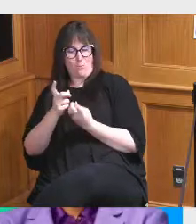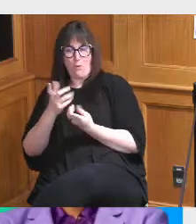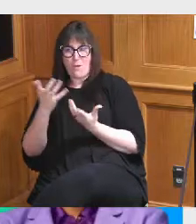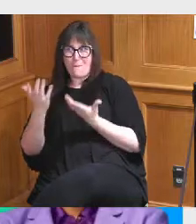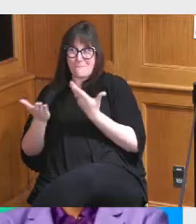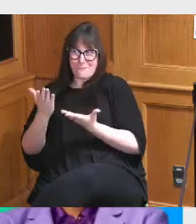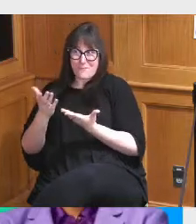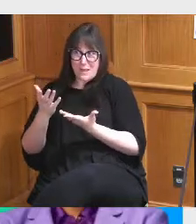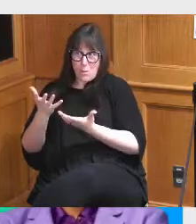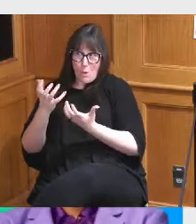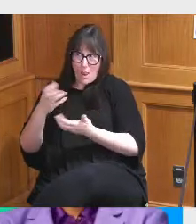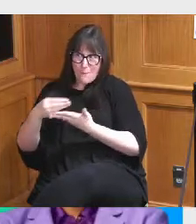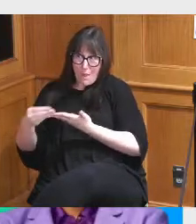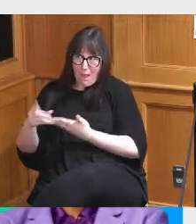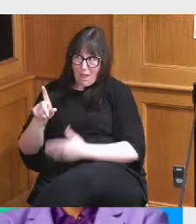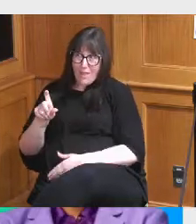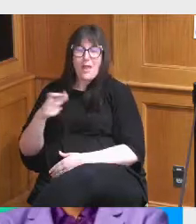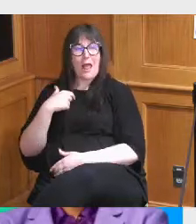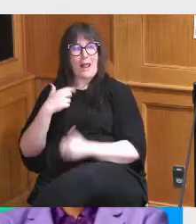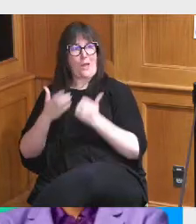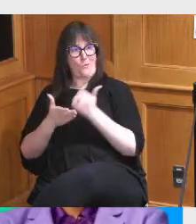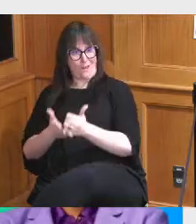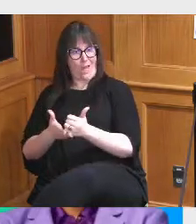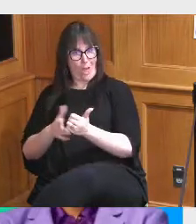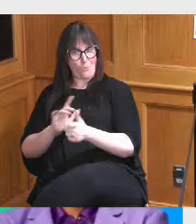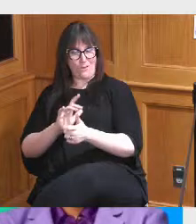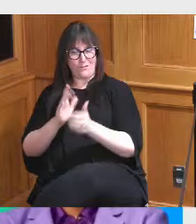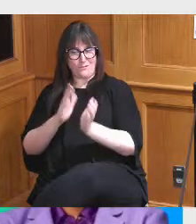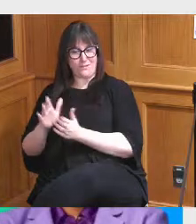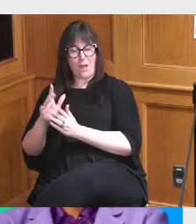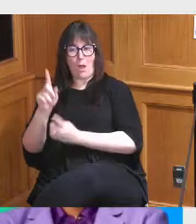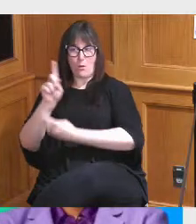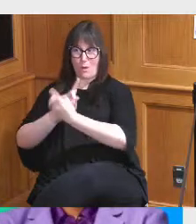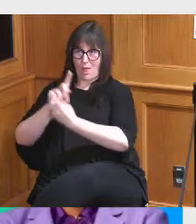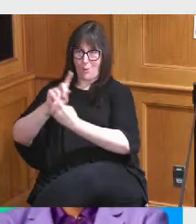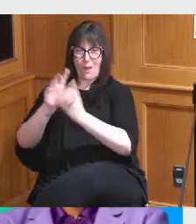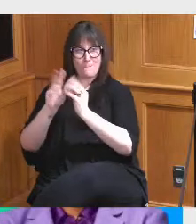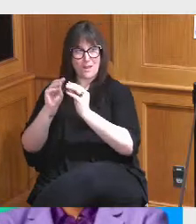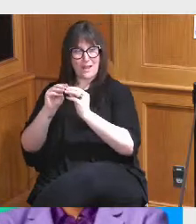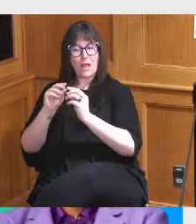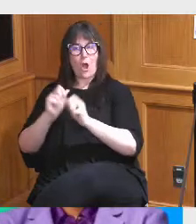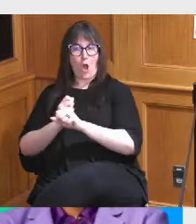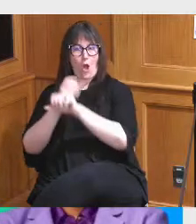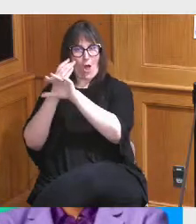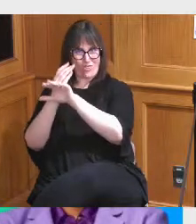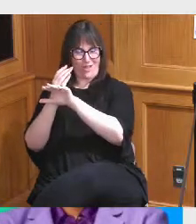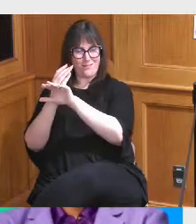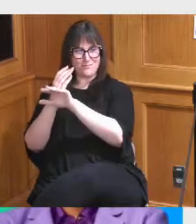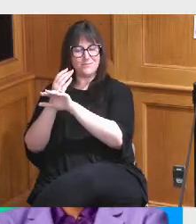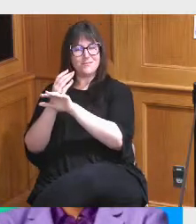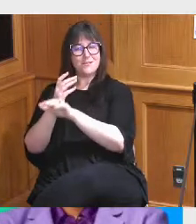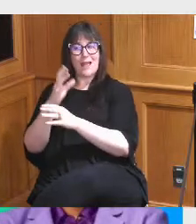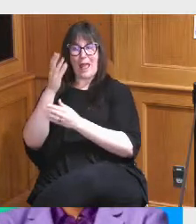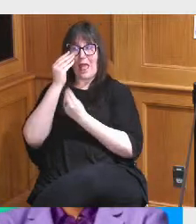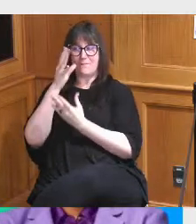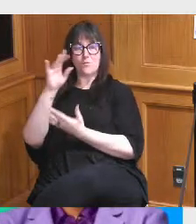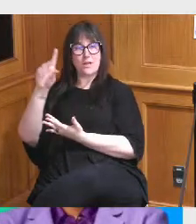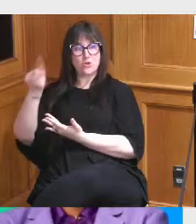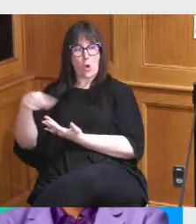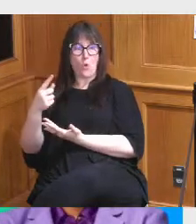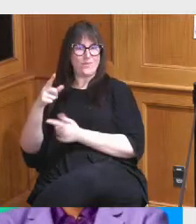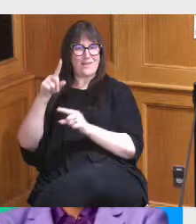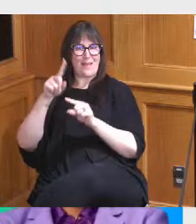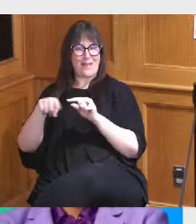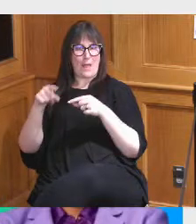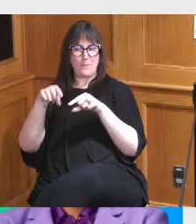buy. And I helped them arrange a one-on-one meeting, but virtually, and it's information only. It can't be done